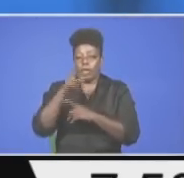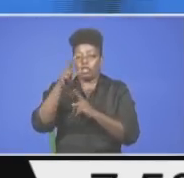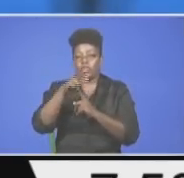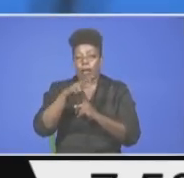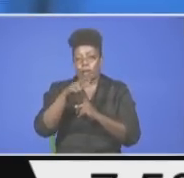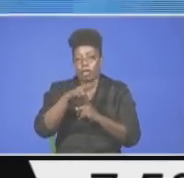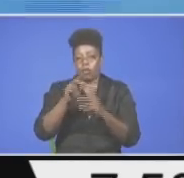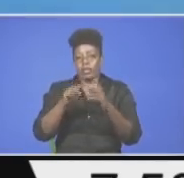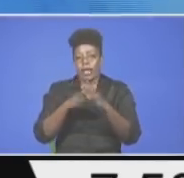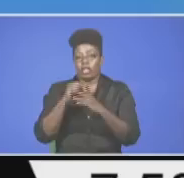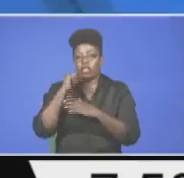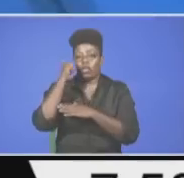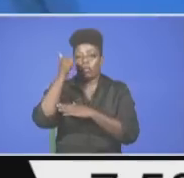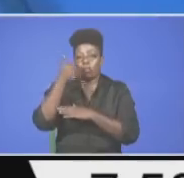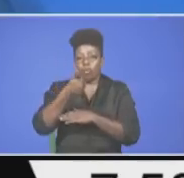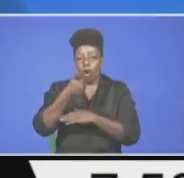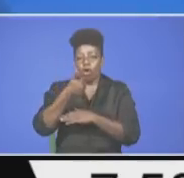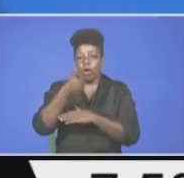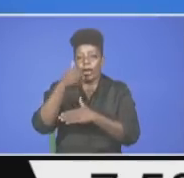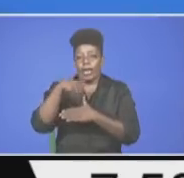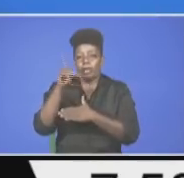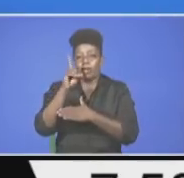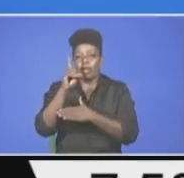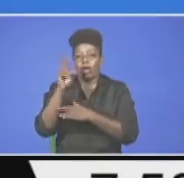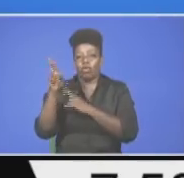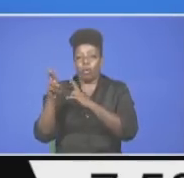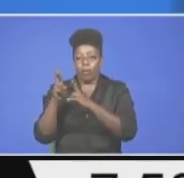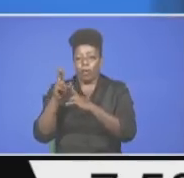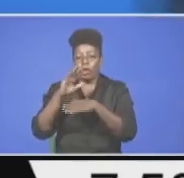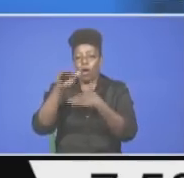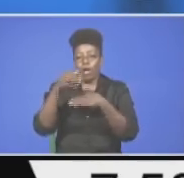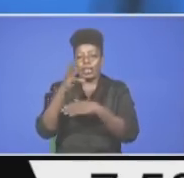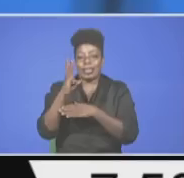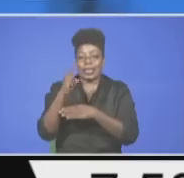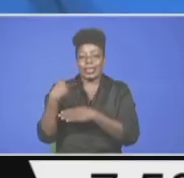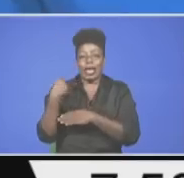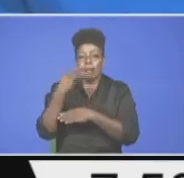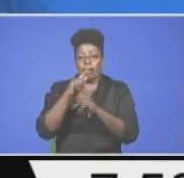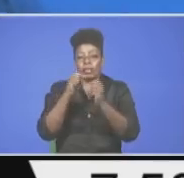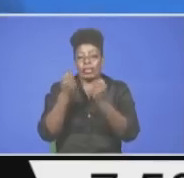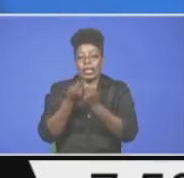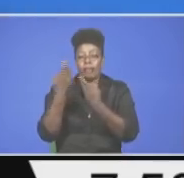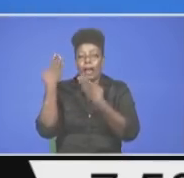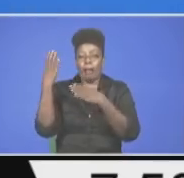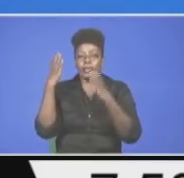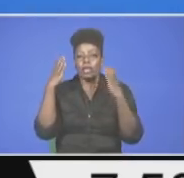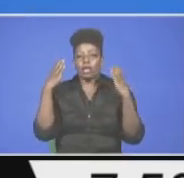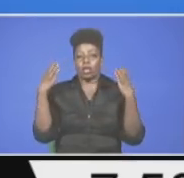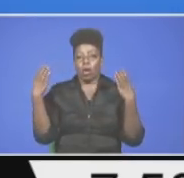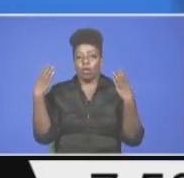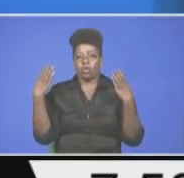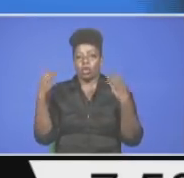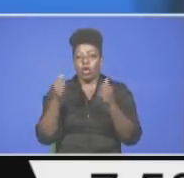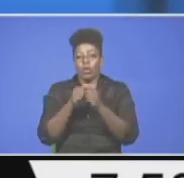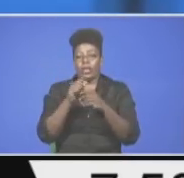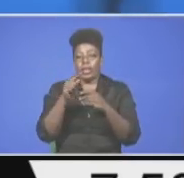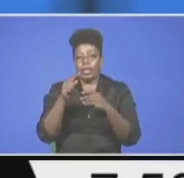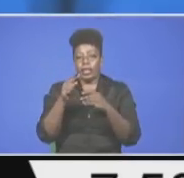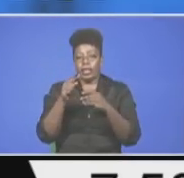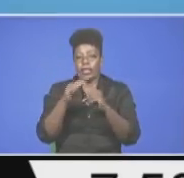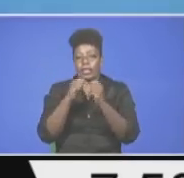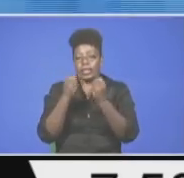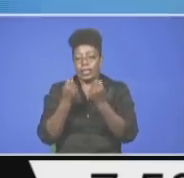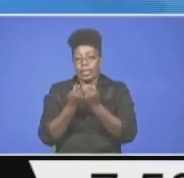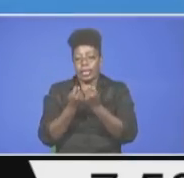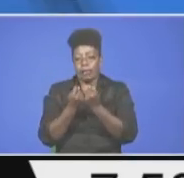will roll off tomorrow in the Dominican Republic, with all 6 members of Team Bahamas and the coach associated with teams in the City Bowling League.